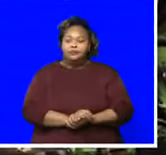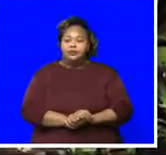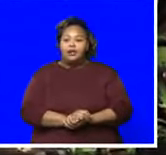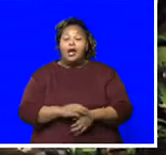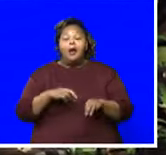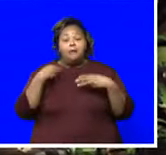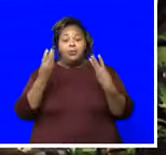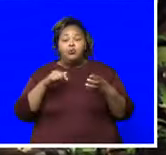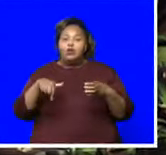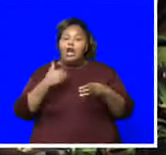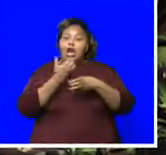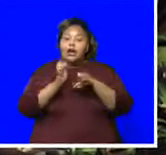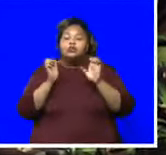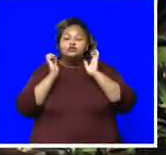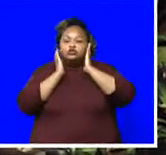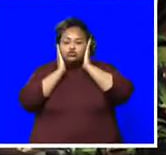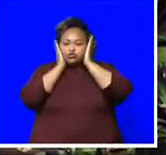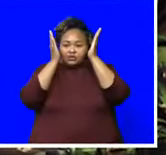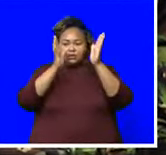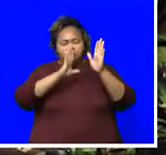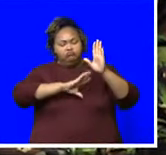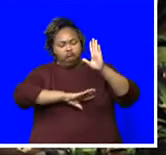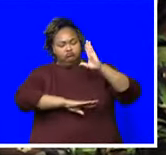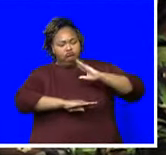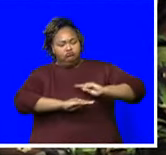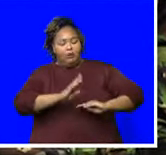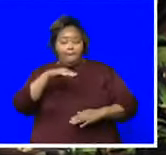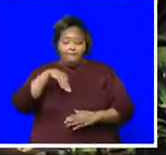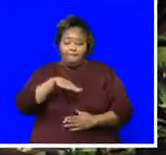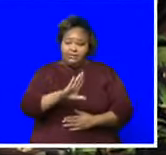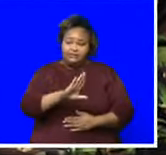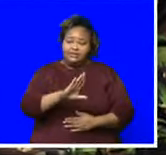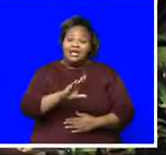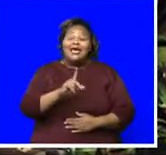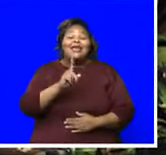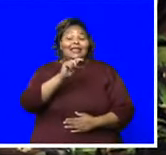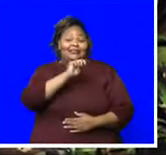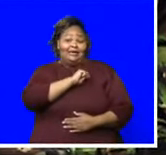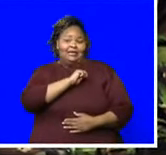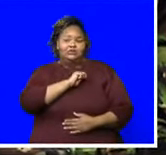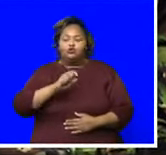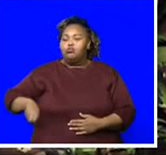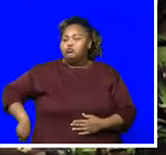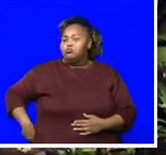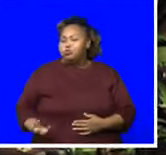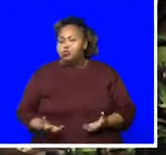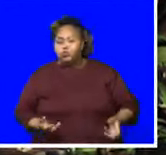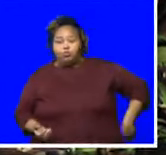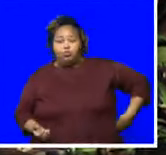leta uphuma liciniso njengoba ke lo mbutho ukhonela kona kusita nekuvikela ke sive ngayo